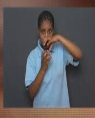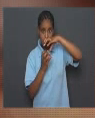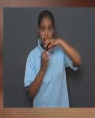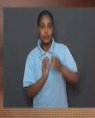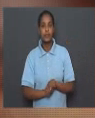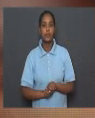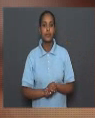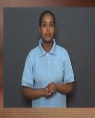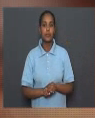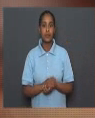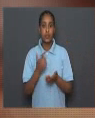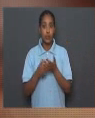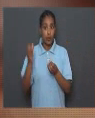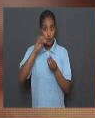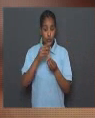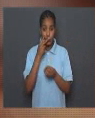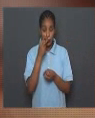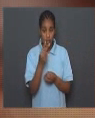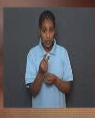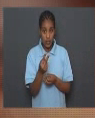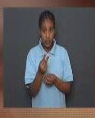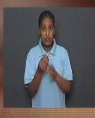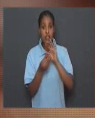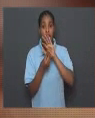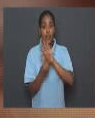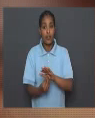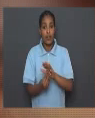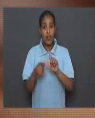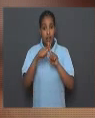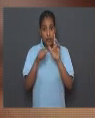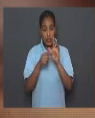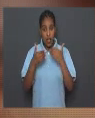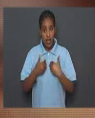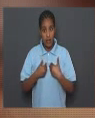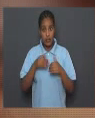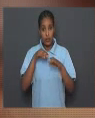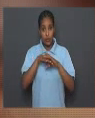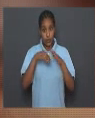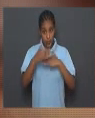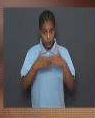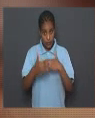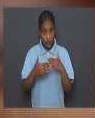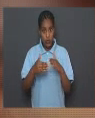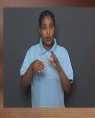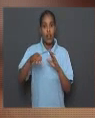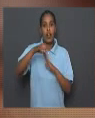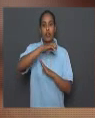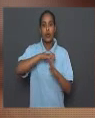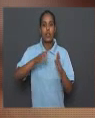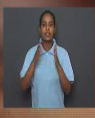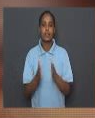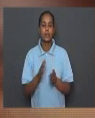all. This also shows us the effect ions have on the process of